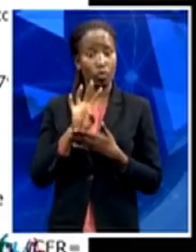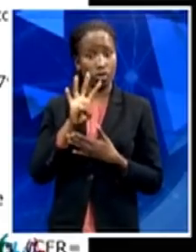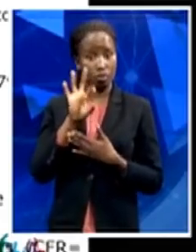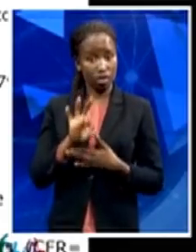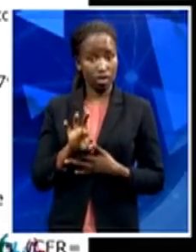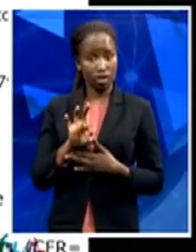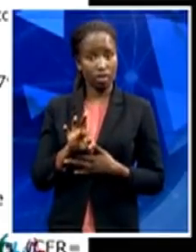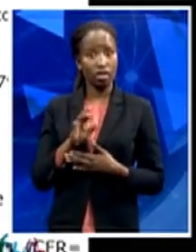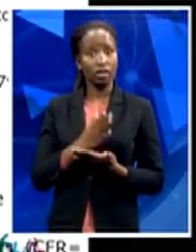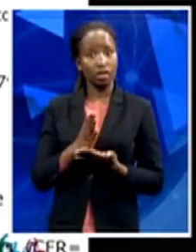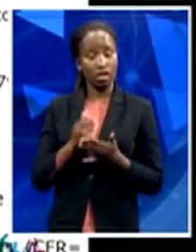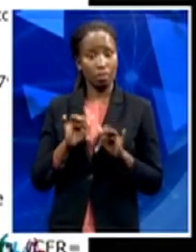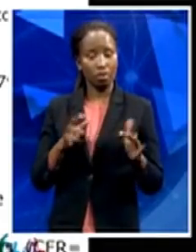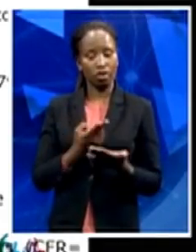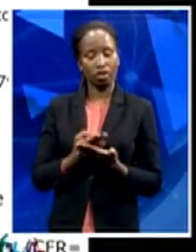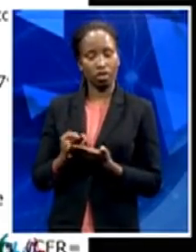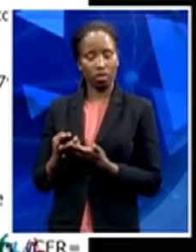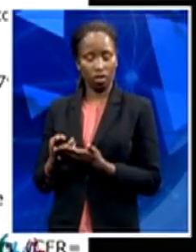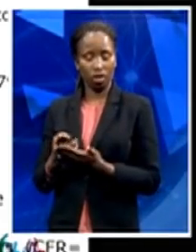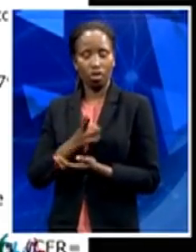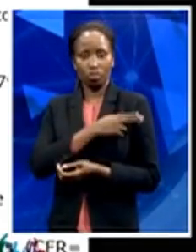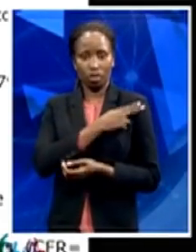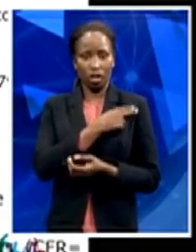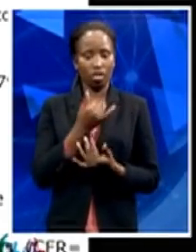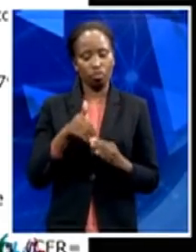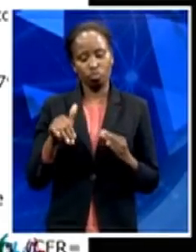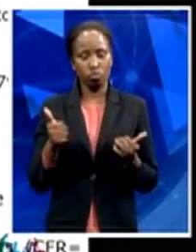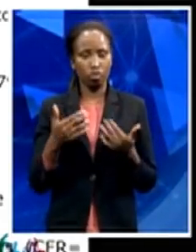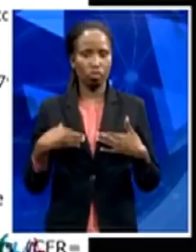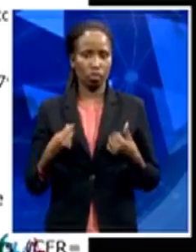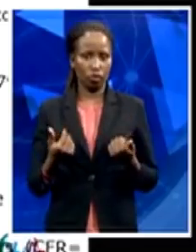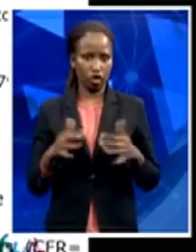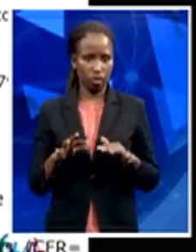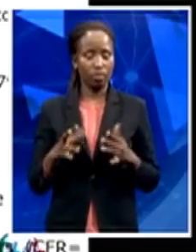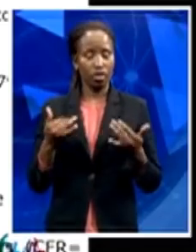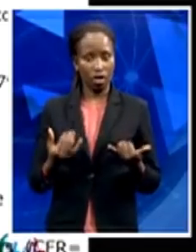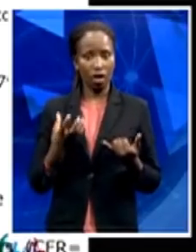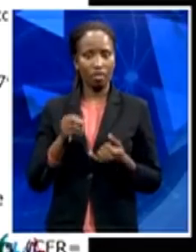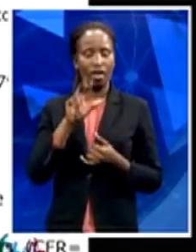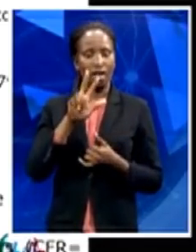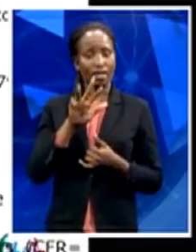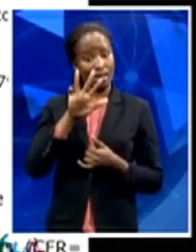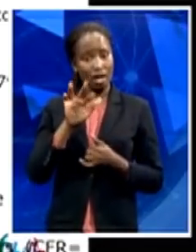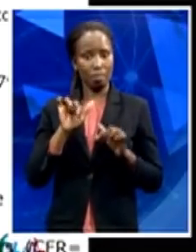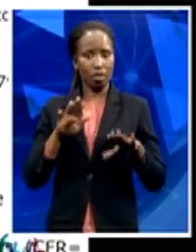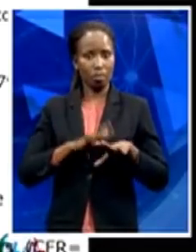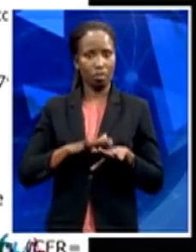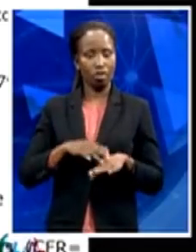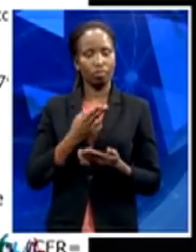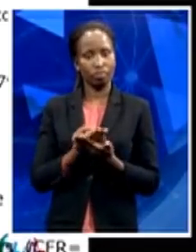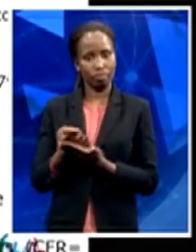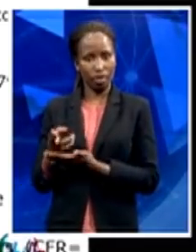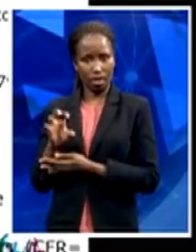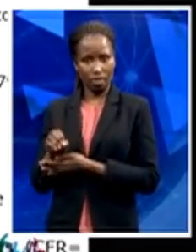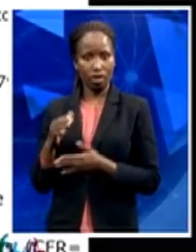been discharged. Currently, we have got 89 that are admitted, and healthcare workers constitute 3.27% of